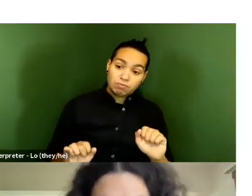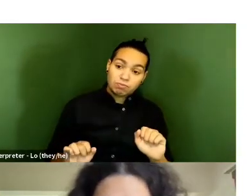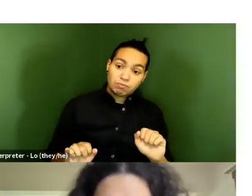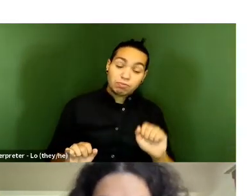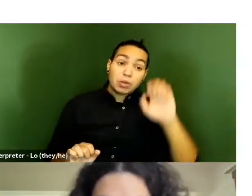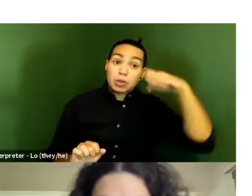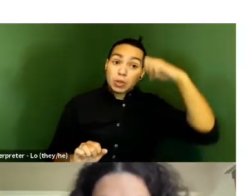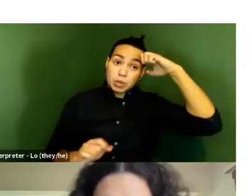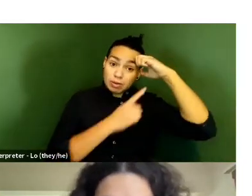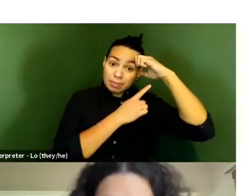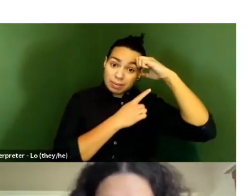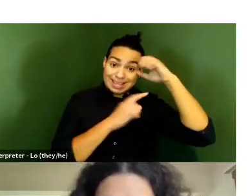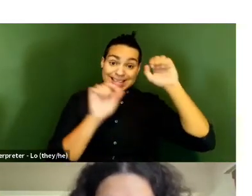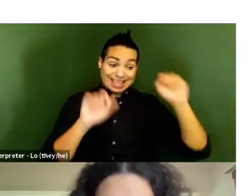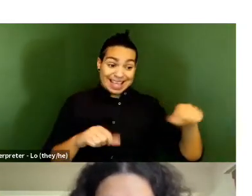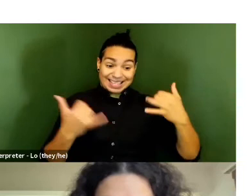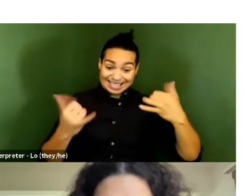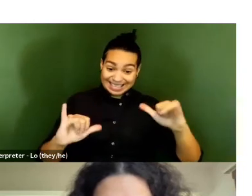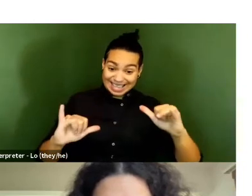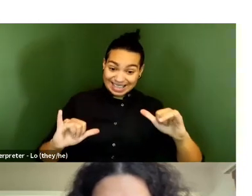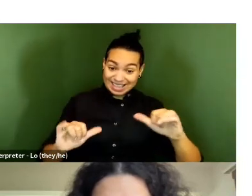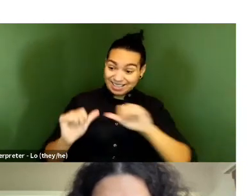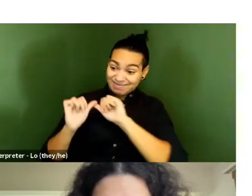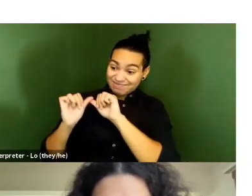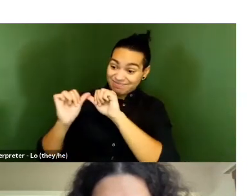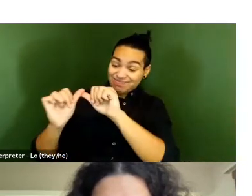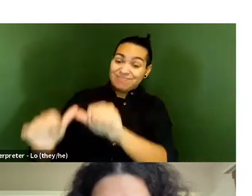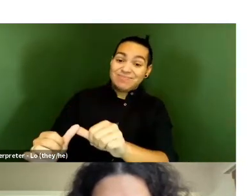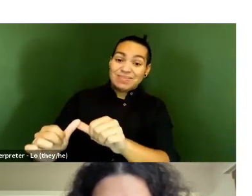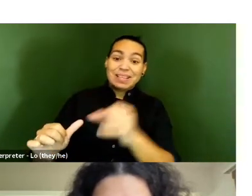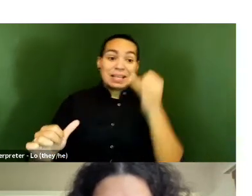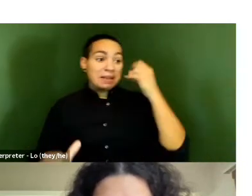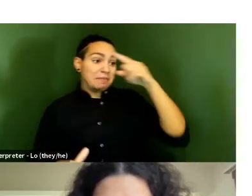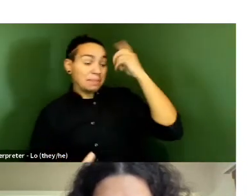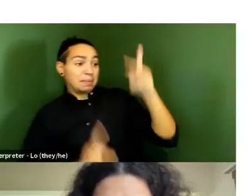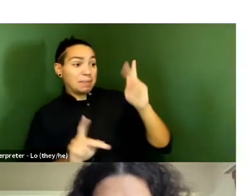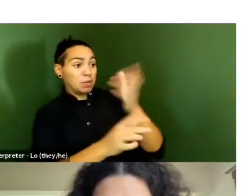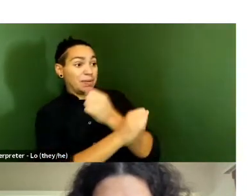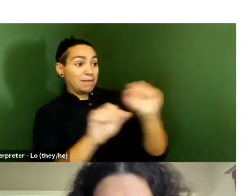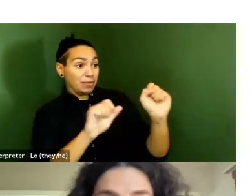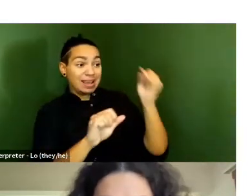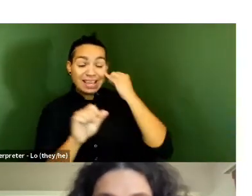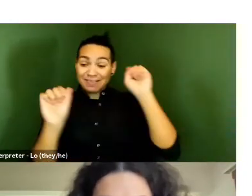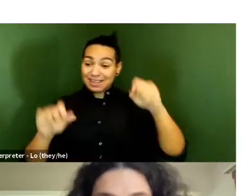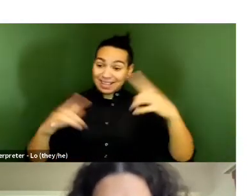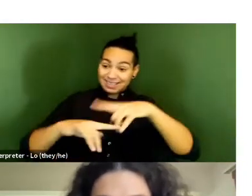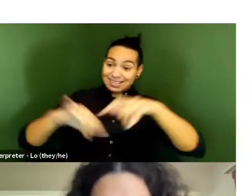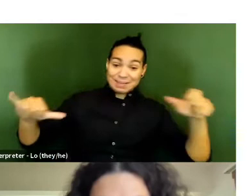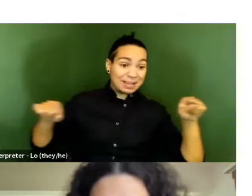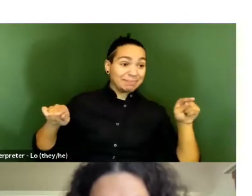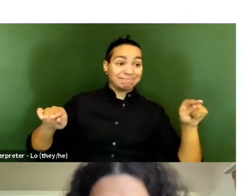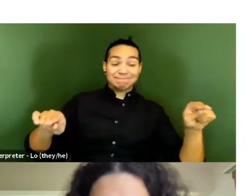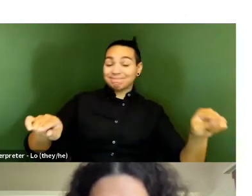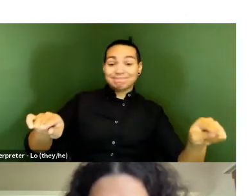Europe can exist as it's currently configured if Black people are going to be free. I don't know if the United States can currently exist as